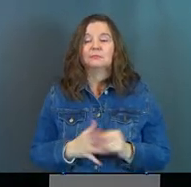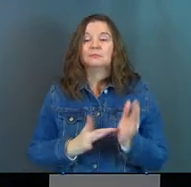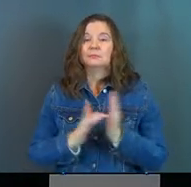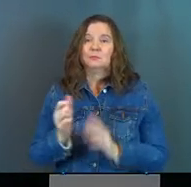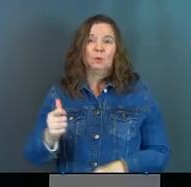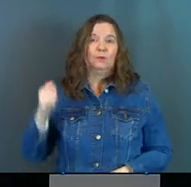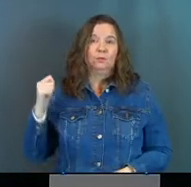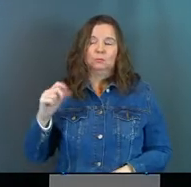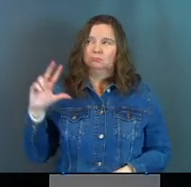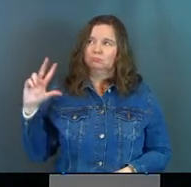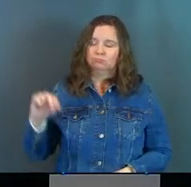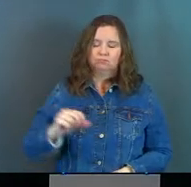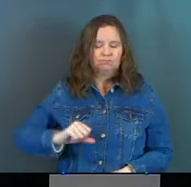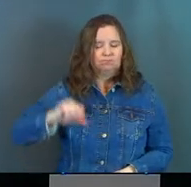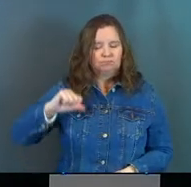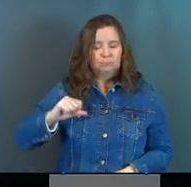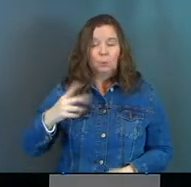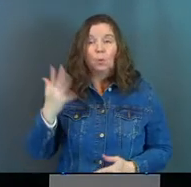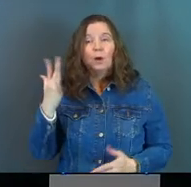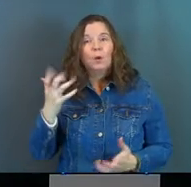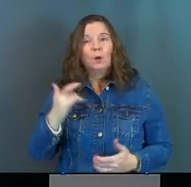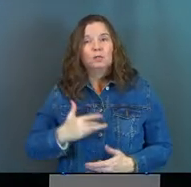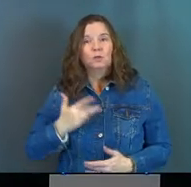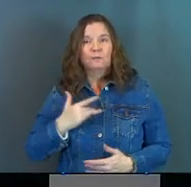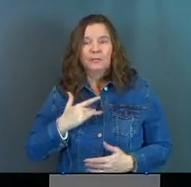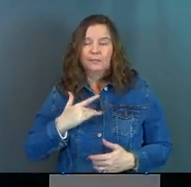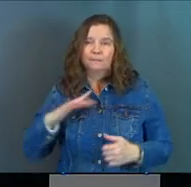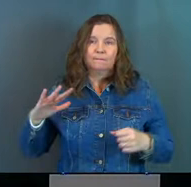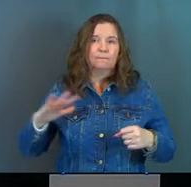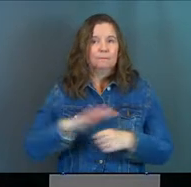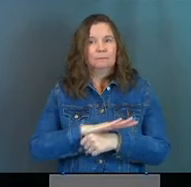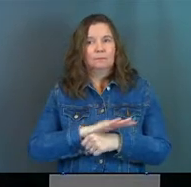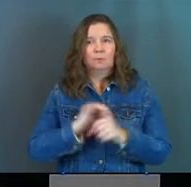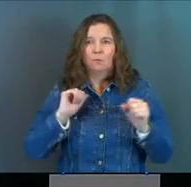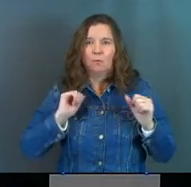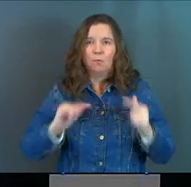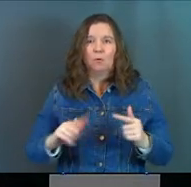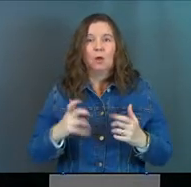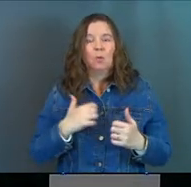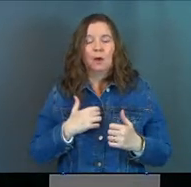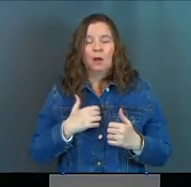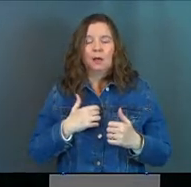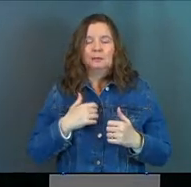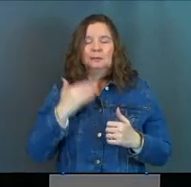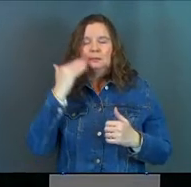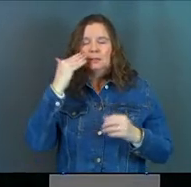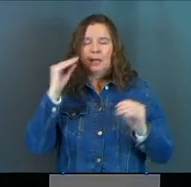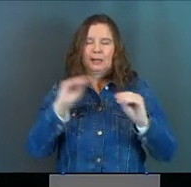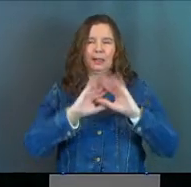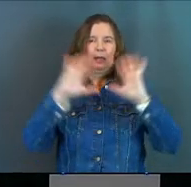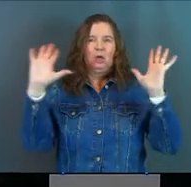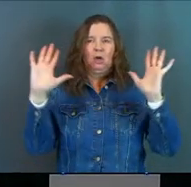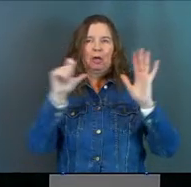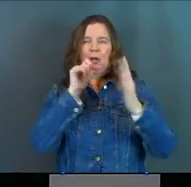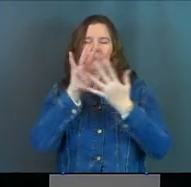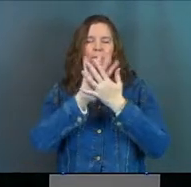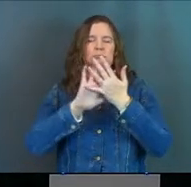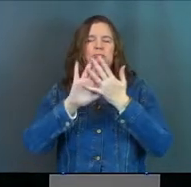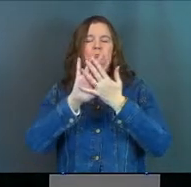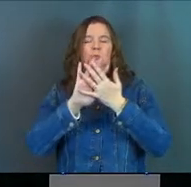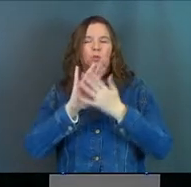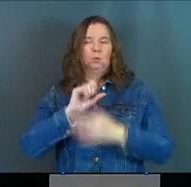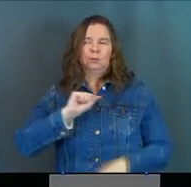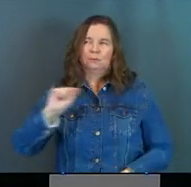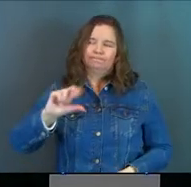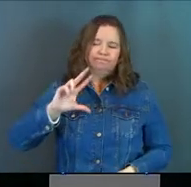Jesus refuses it because he wants to feel all of this. And he wants his head as clear as possible. So he